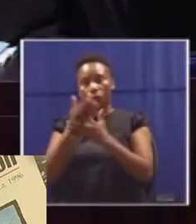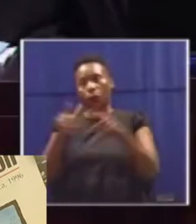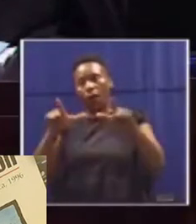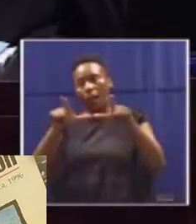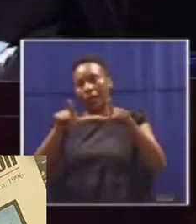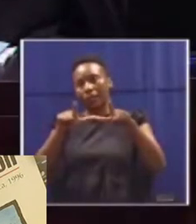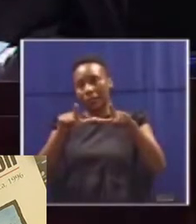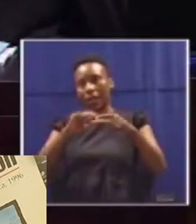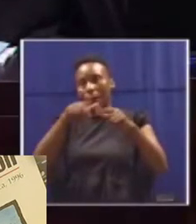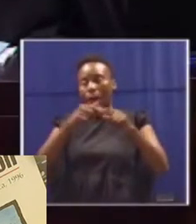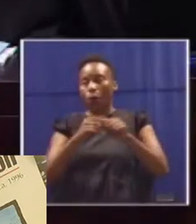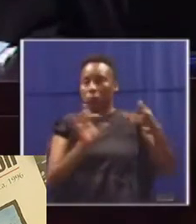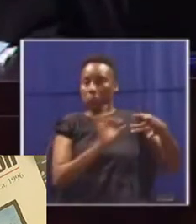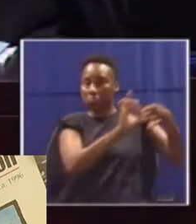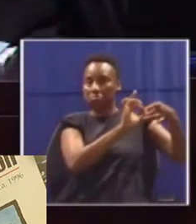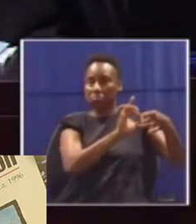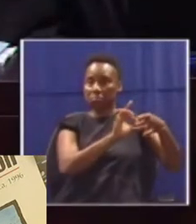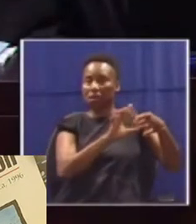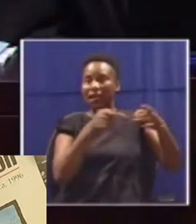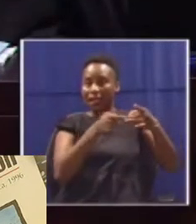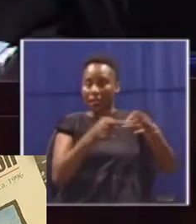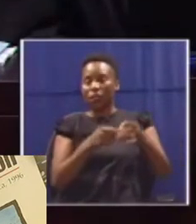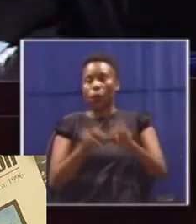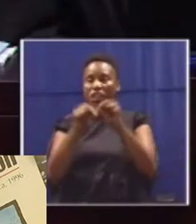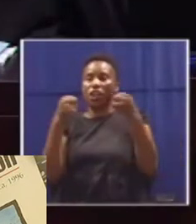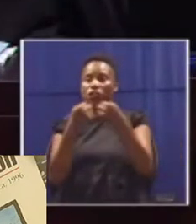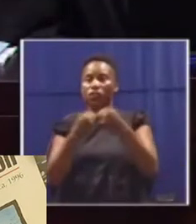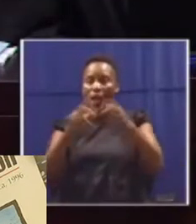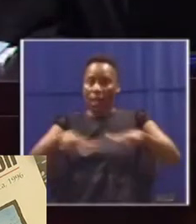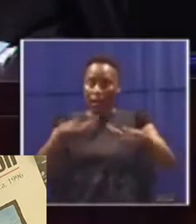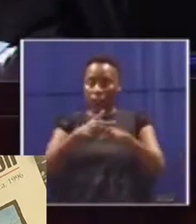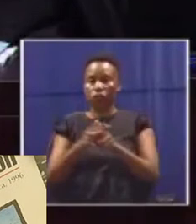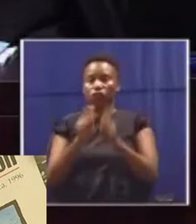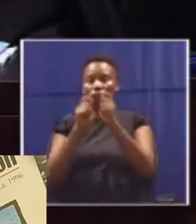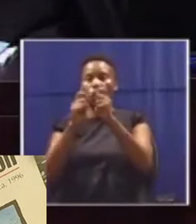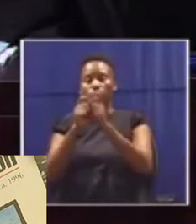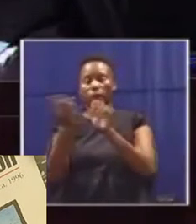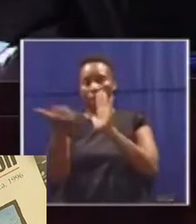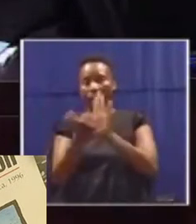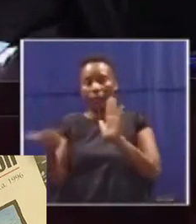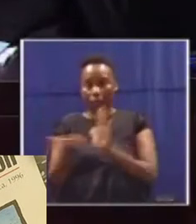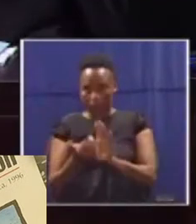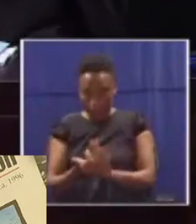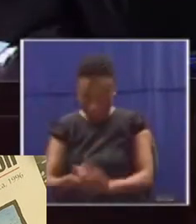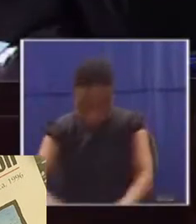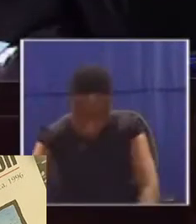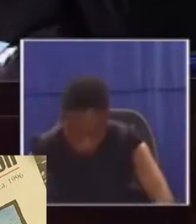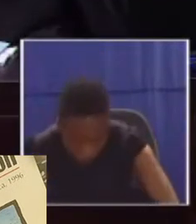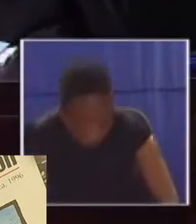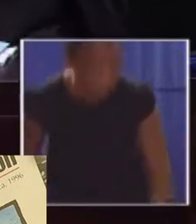this legislation to the National Land Transport Act and the Cross-Border Act.